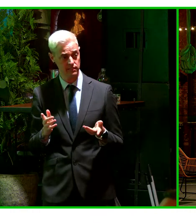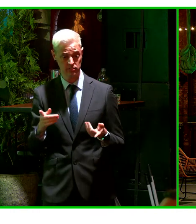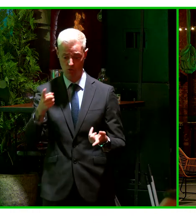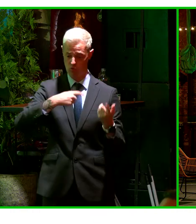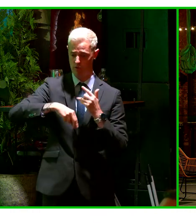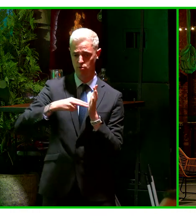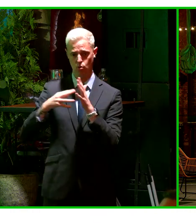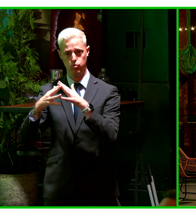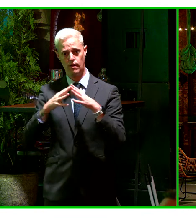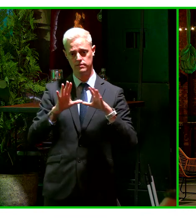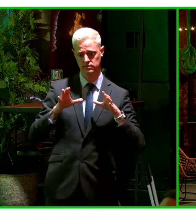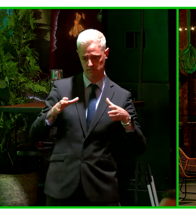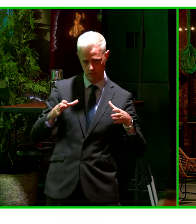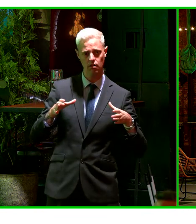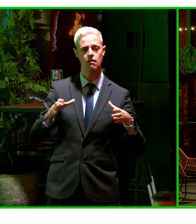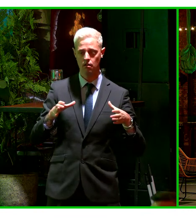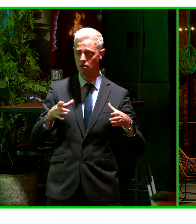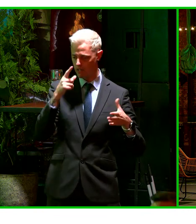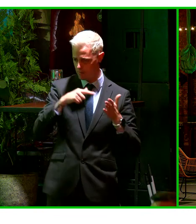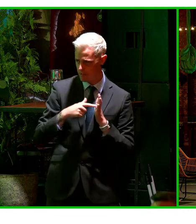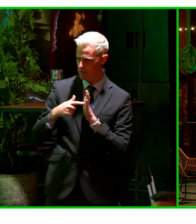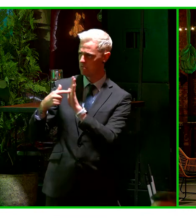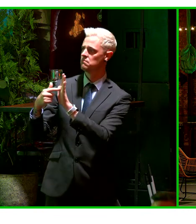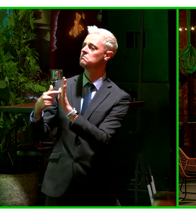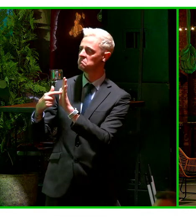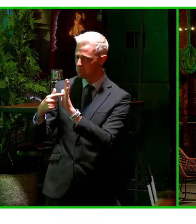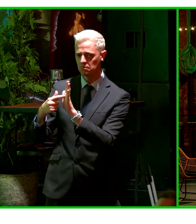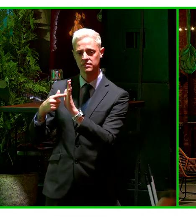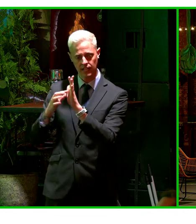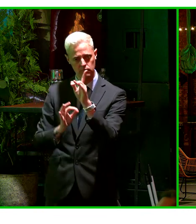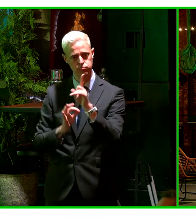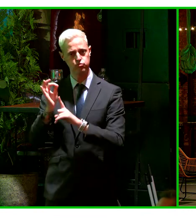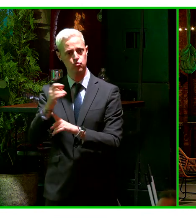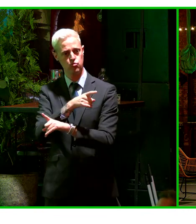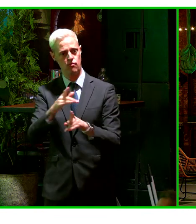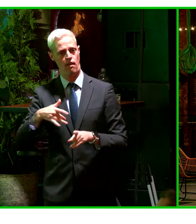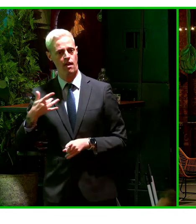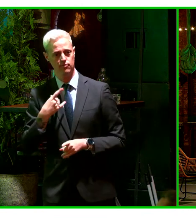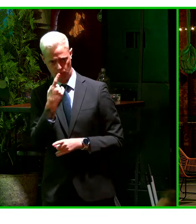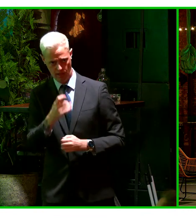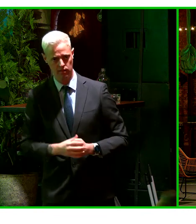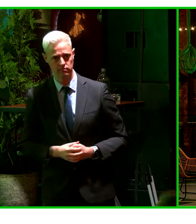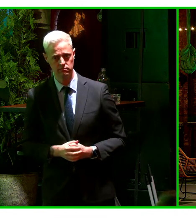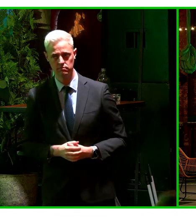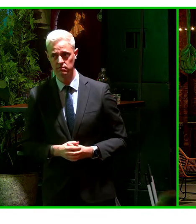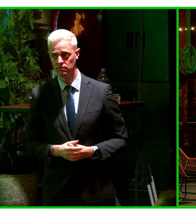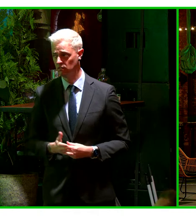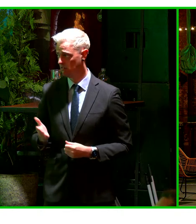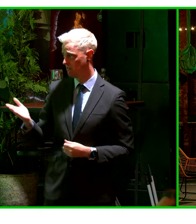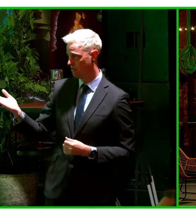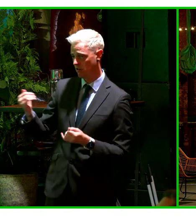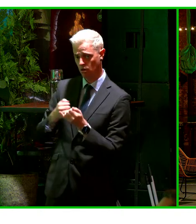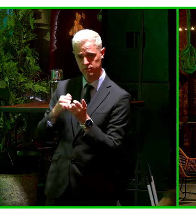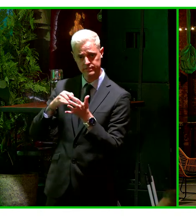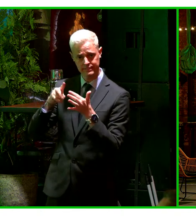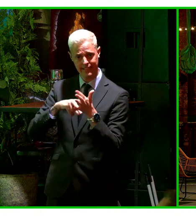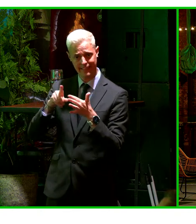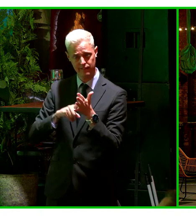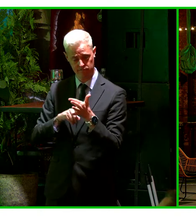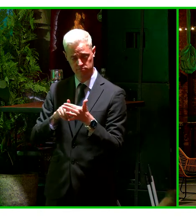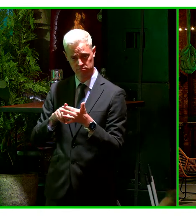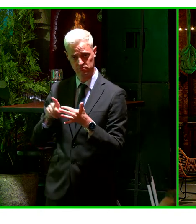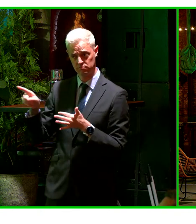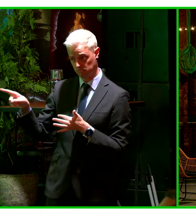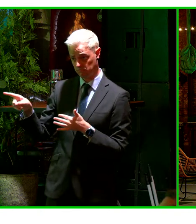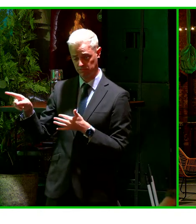show how this can be a drive to make life better for people. Steve's got an amazing project in the